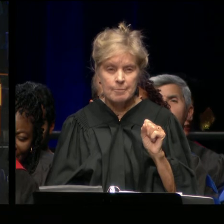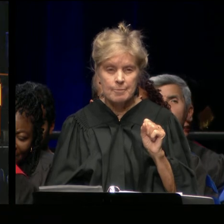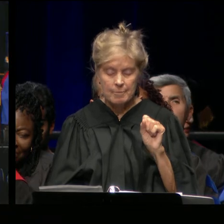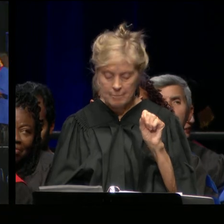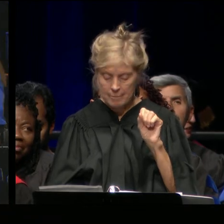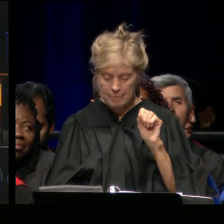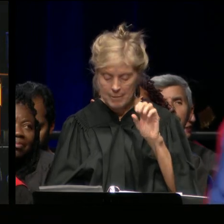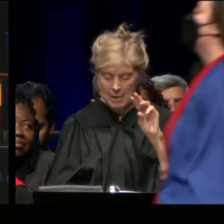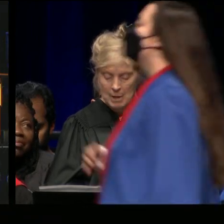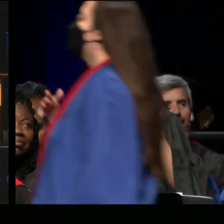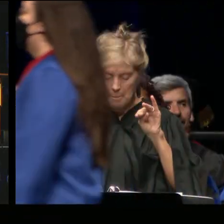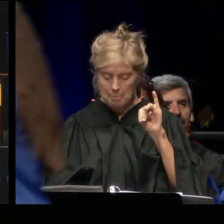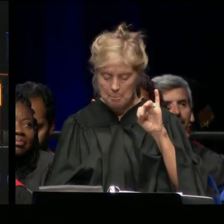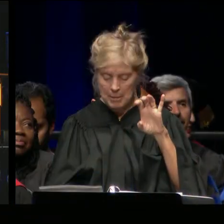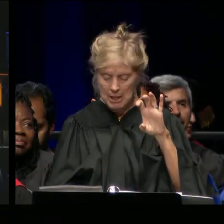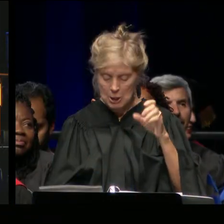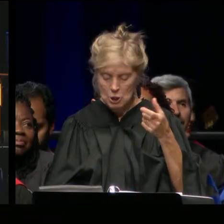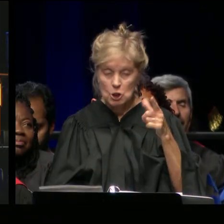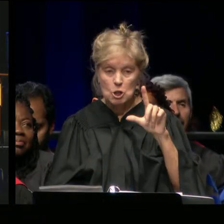Michelle Roy.